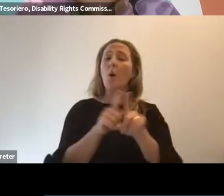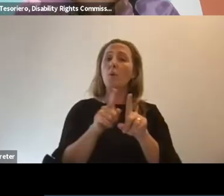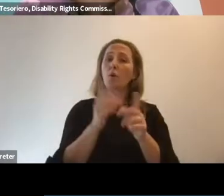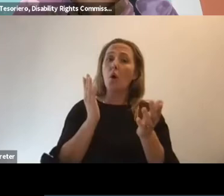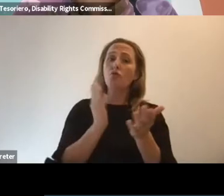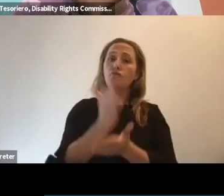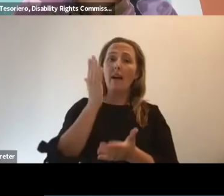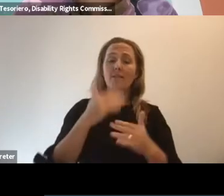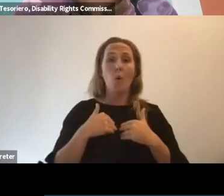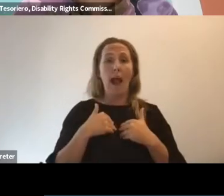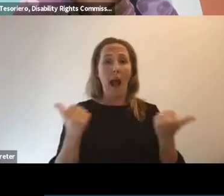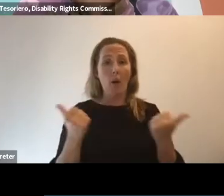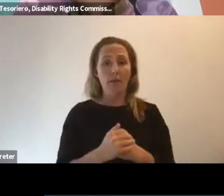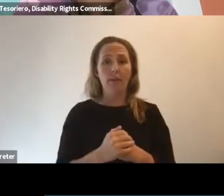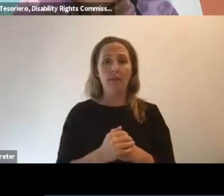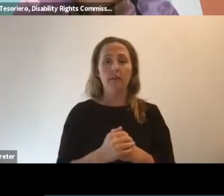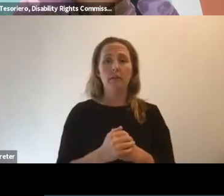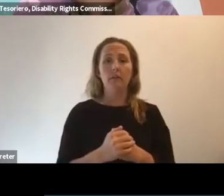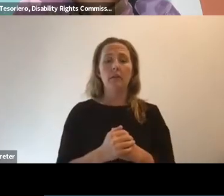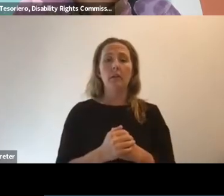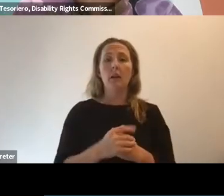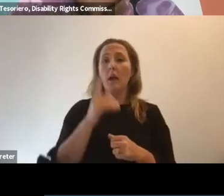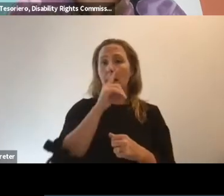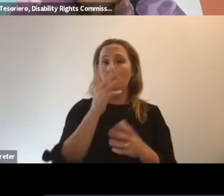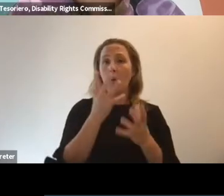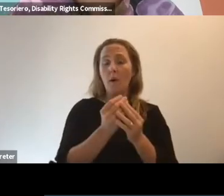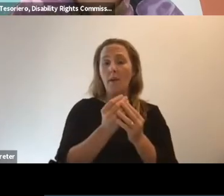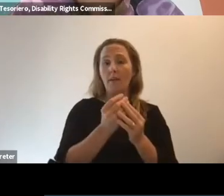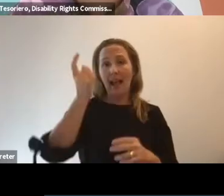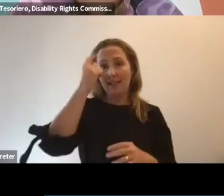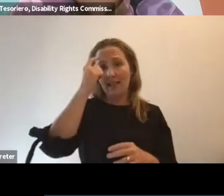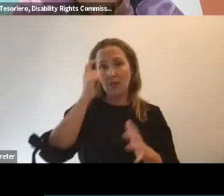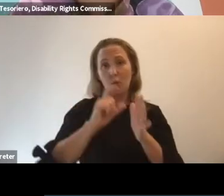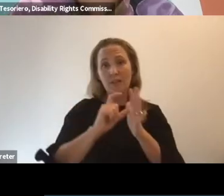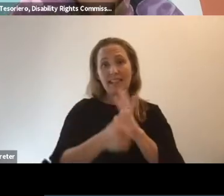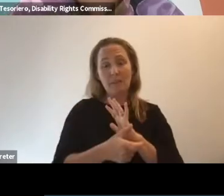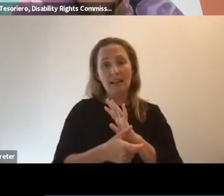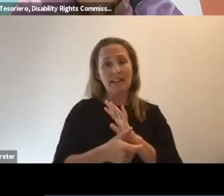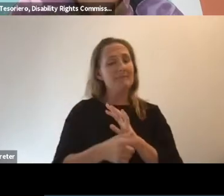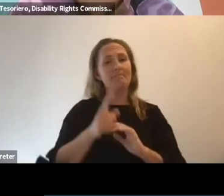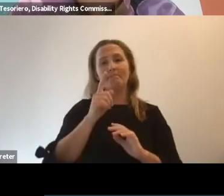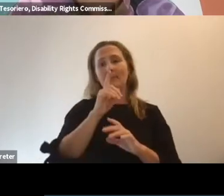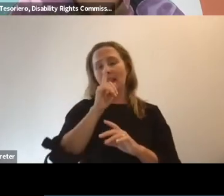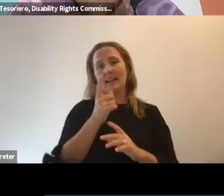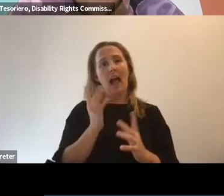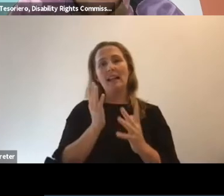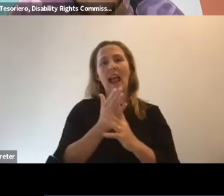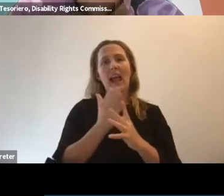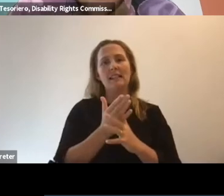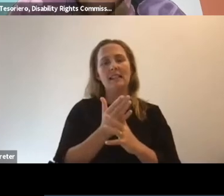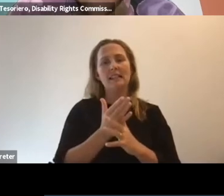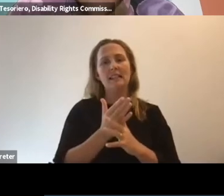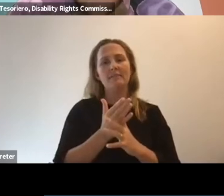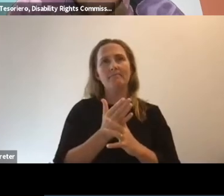suggests that people with intellectual disabilities don't access publicly funded breast or cervical screening